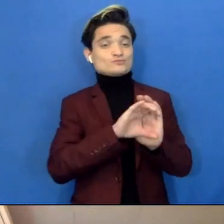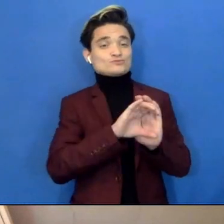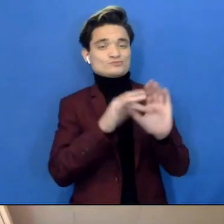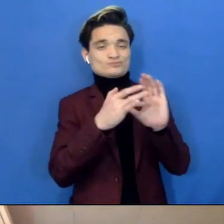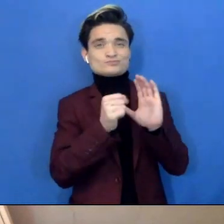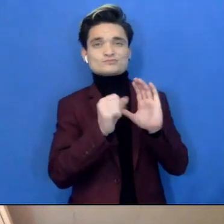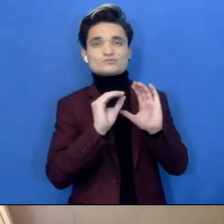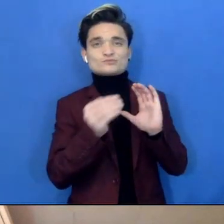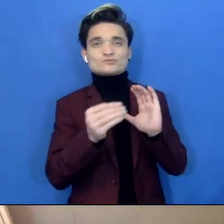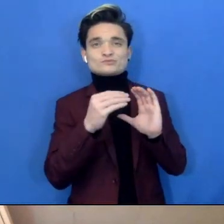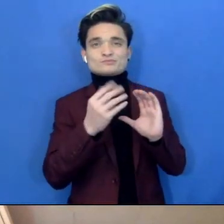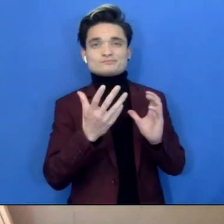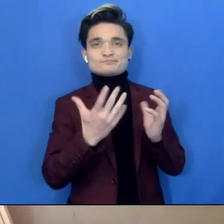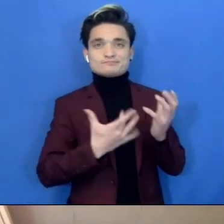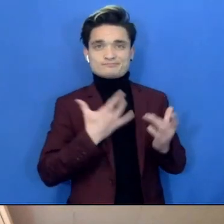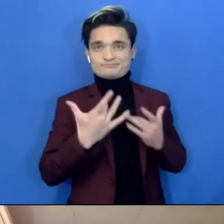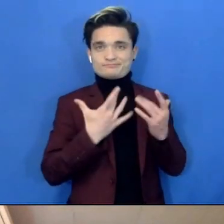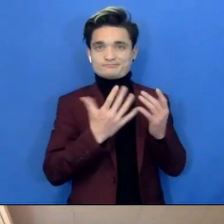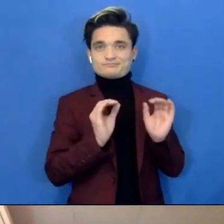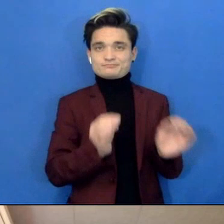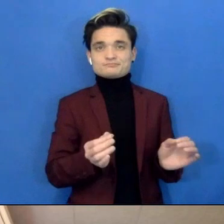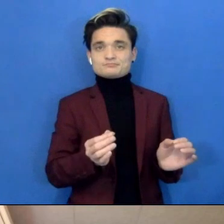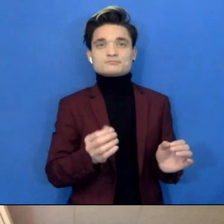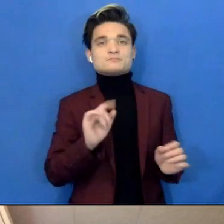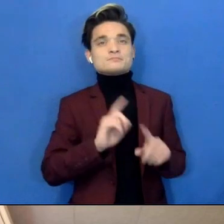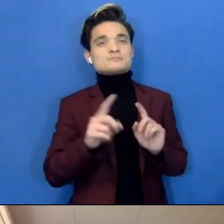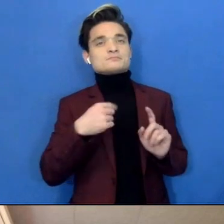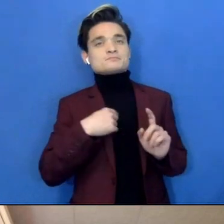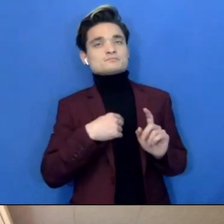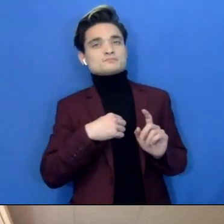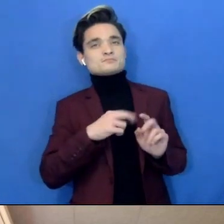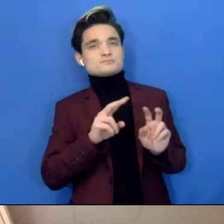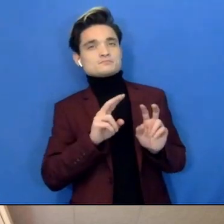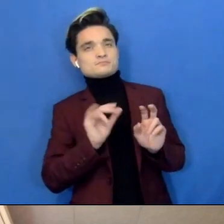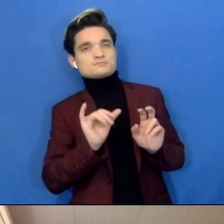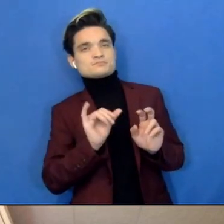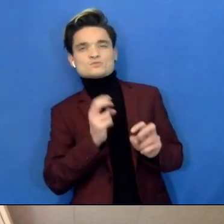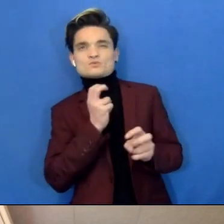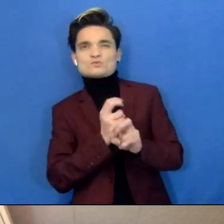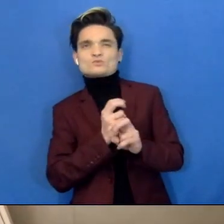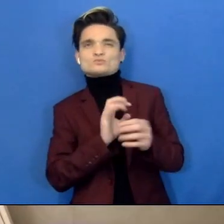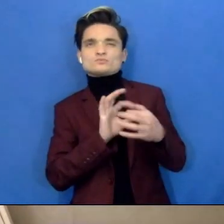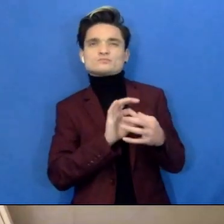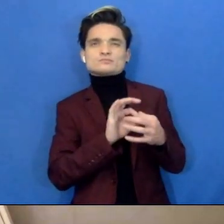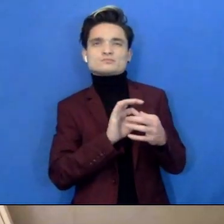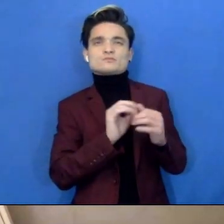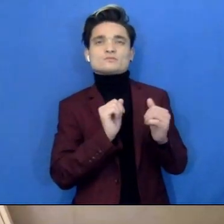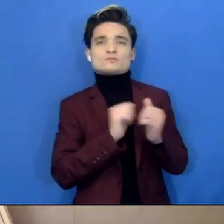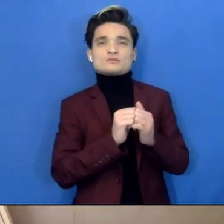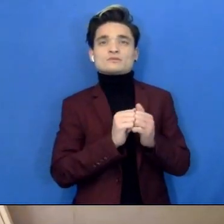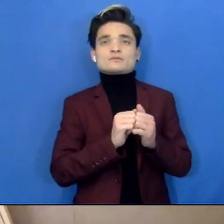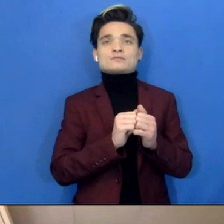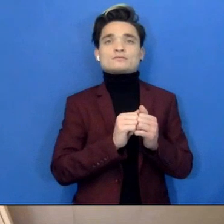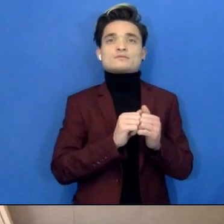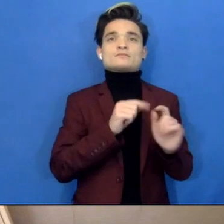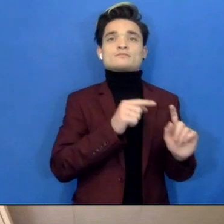a disconnection between what they are saying and what their bodies are saying. So that brings in the